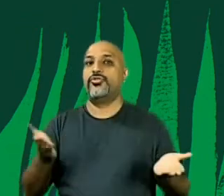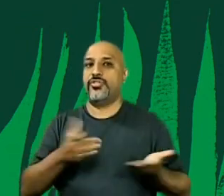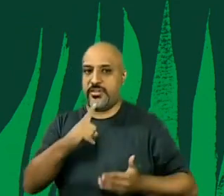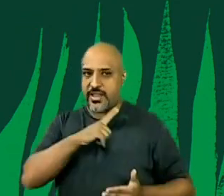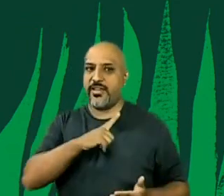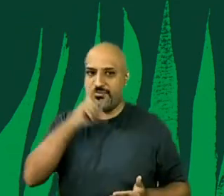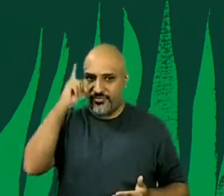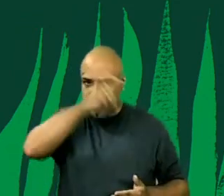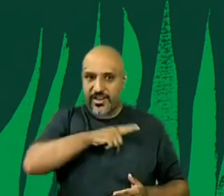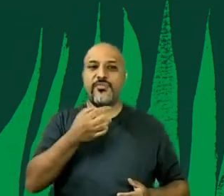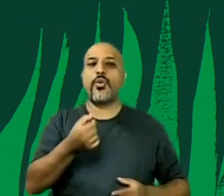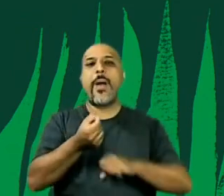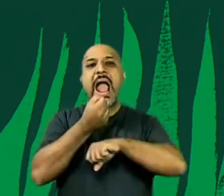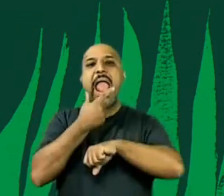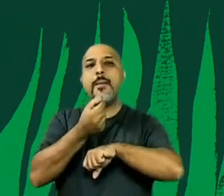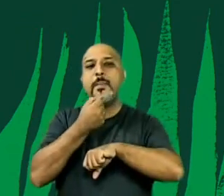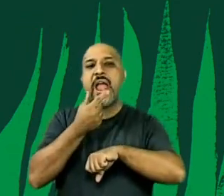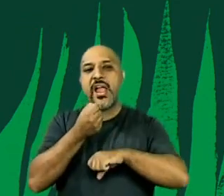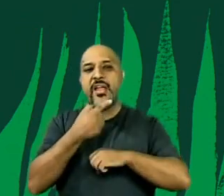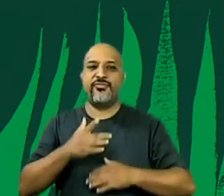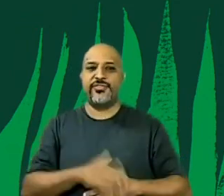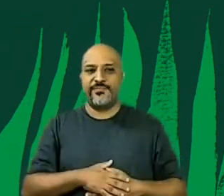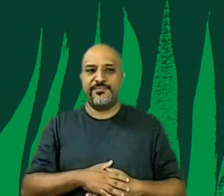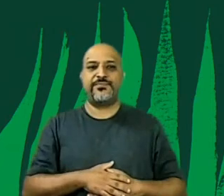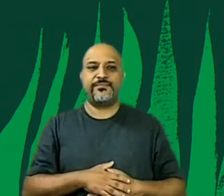I don't like to take